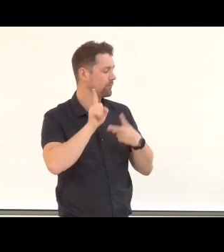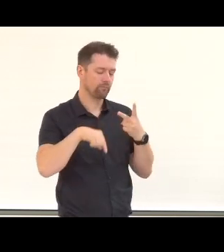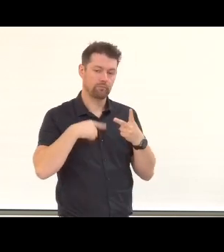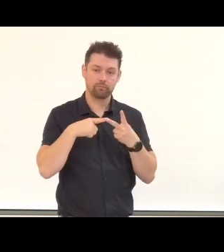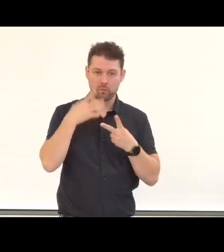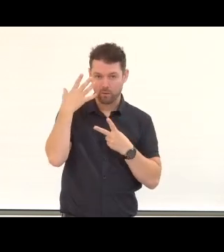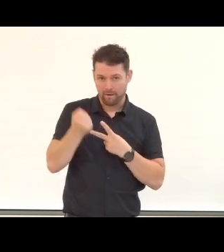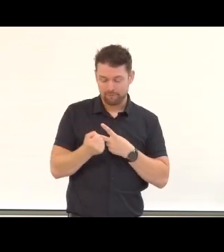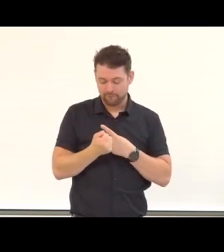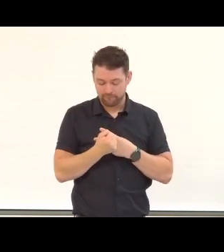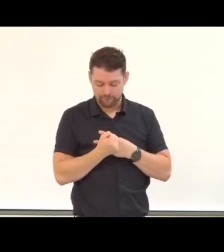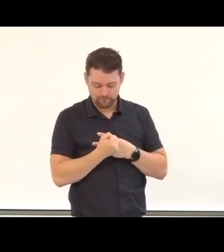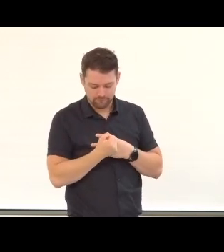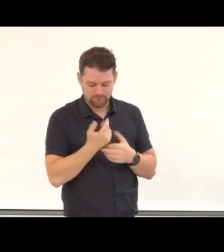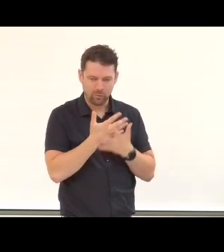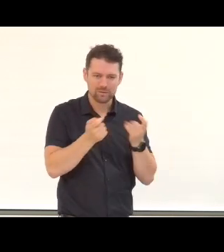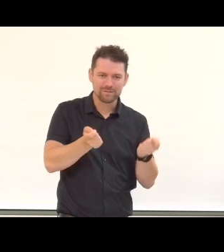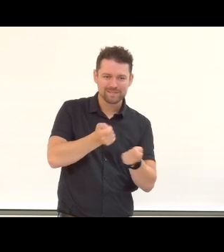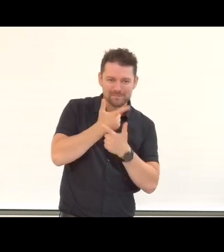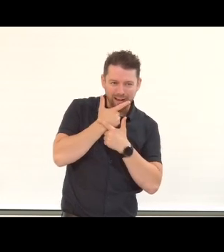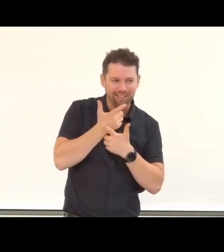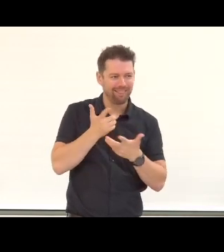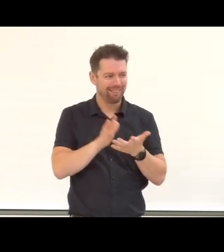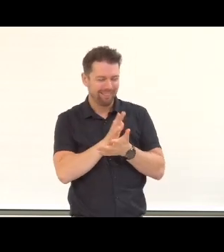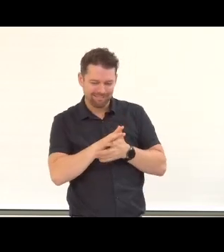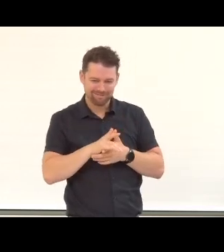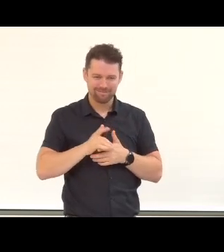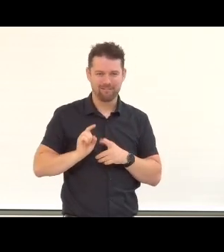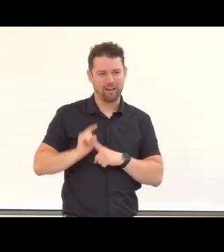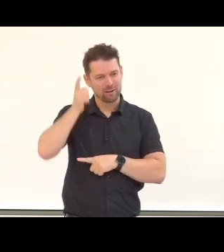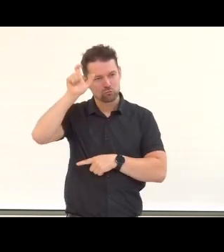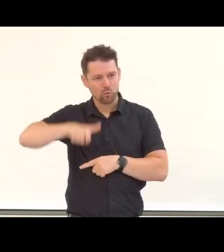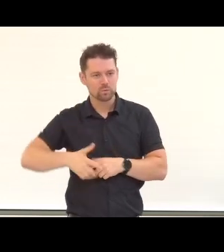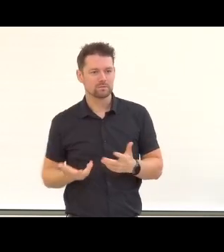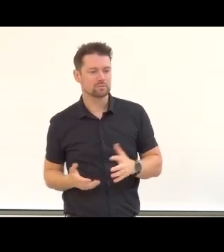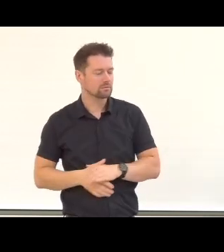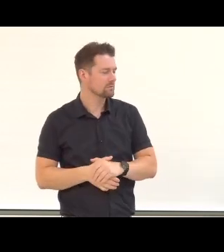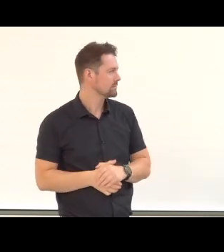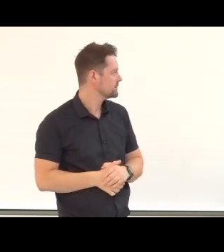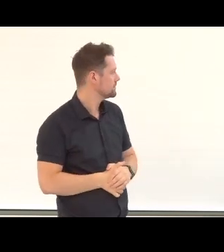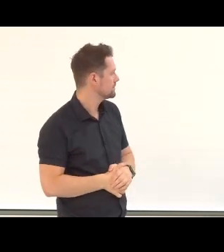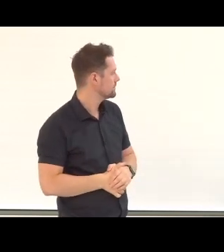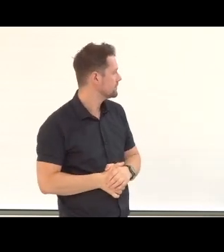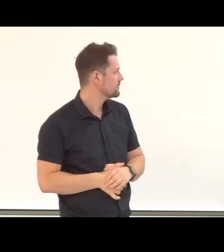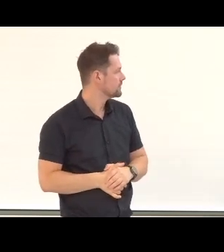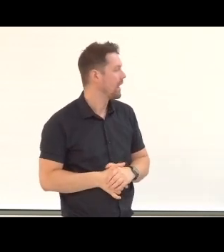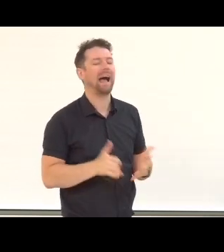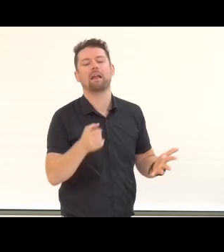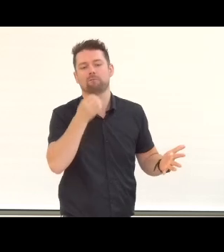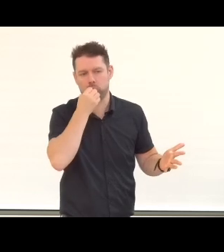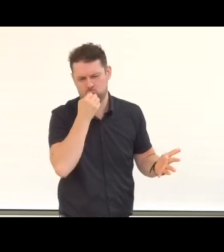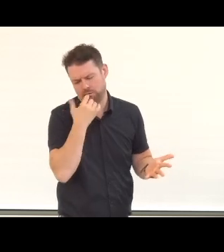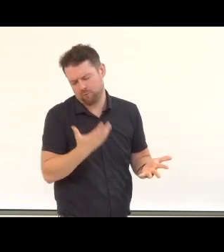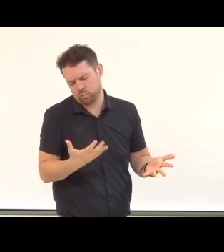have, lots of smiley faces, of course, from the Analogue astronauts. Okay. And food. And food,